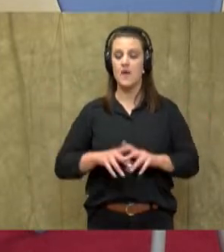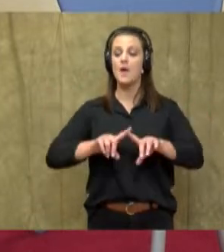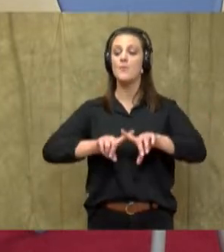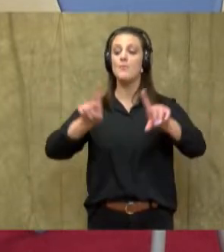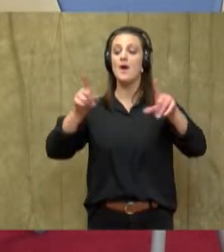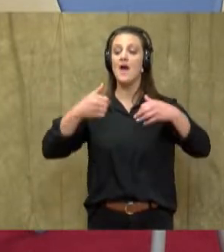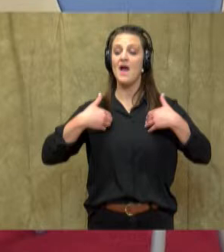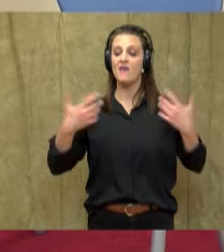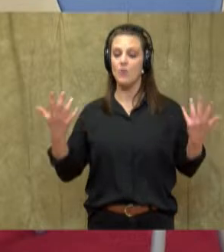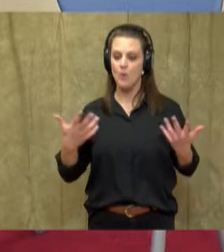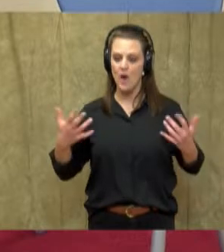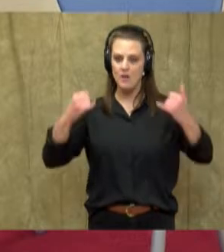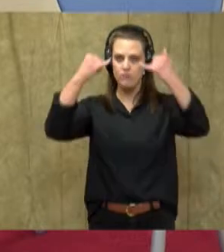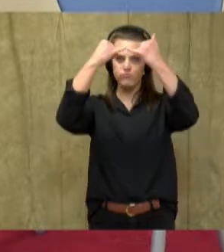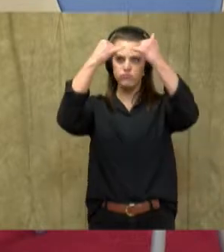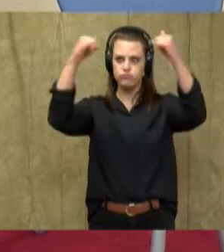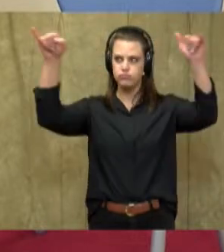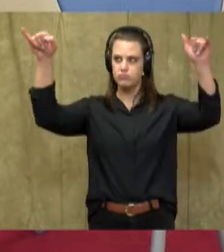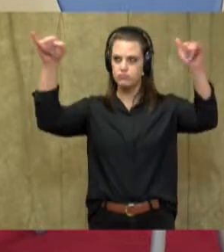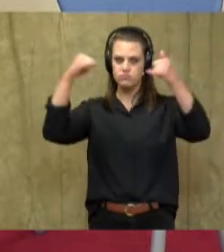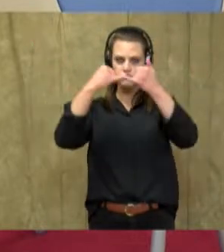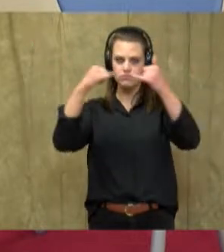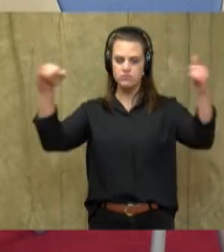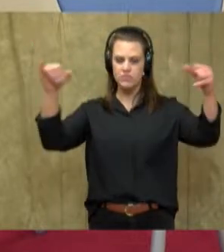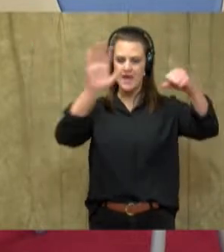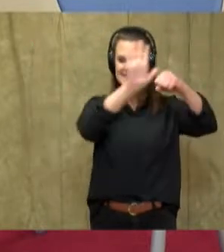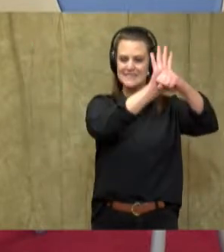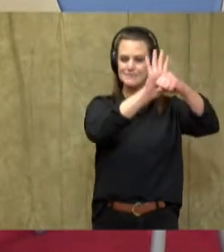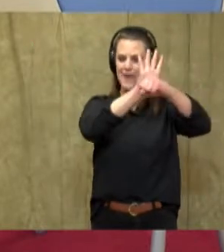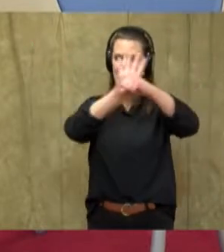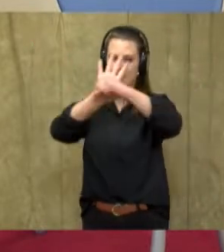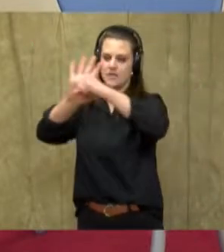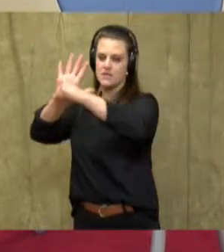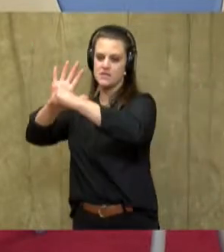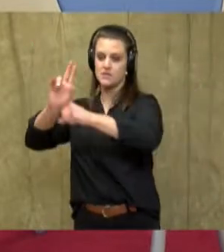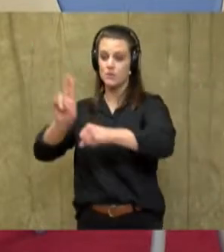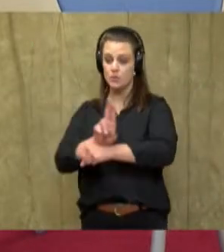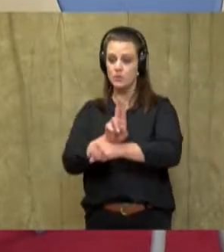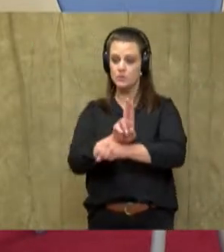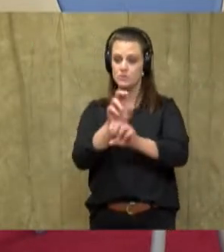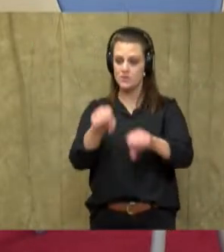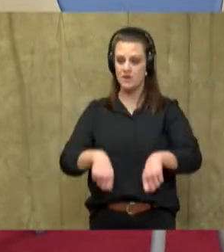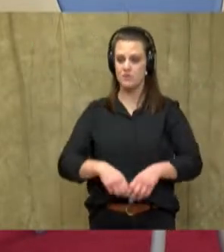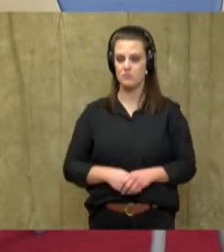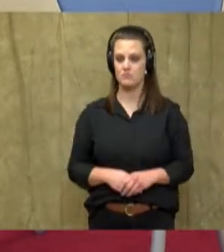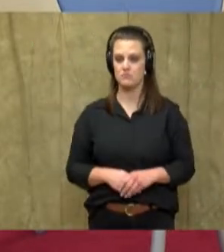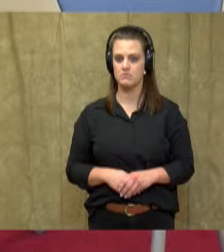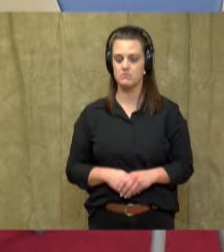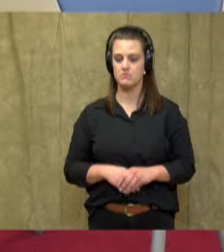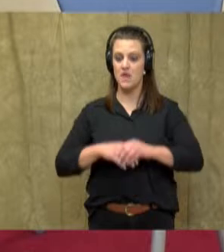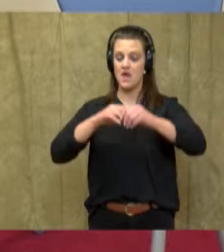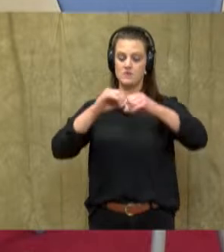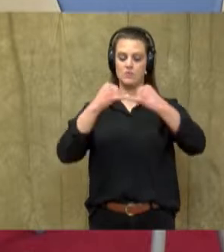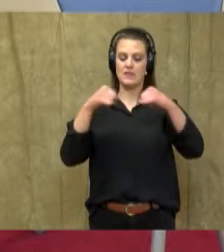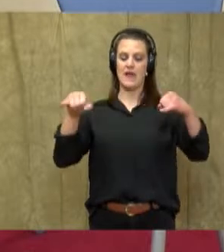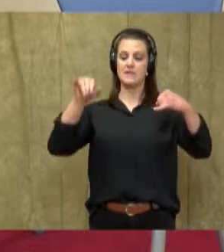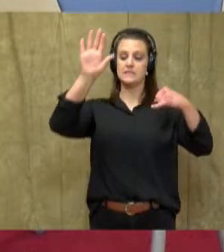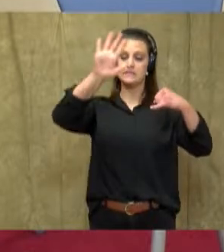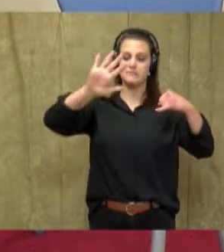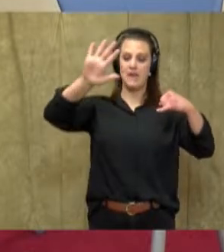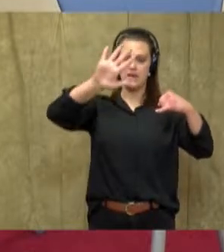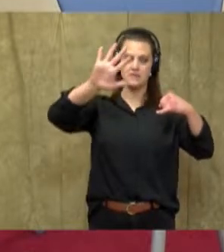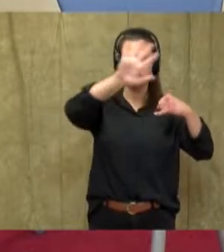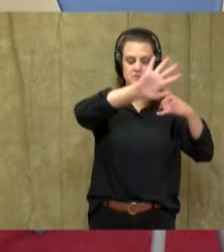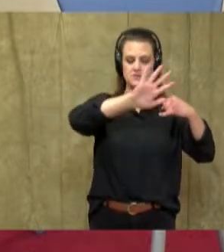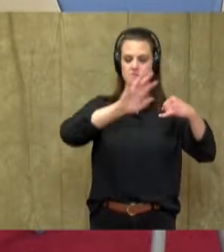have a space between those 2 lines. We could also use that space. We have a space on top